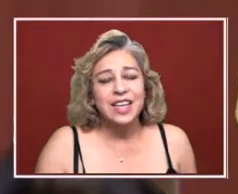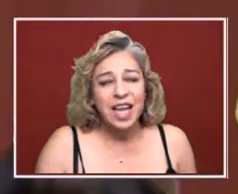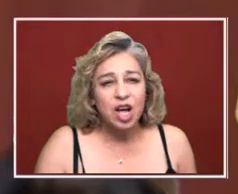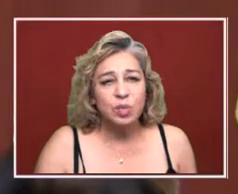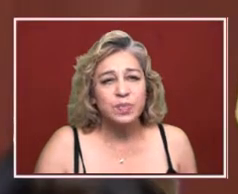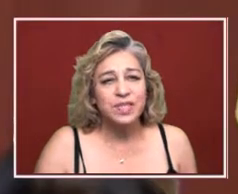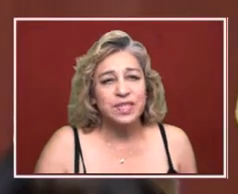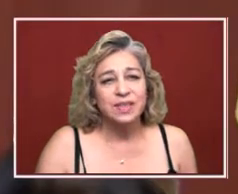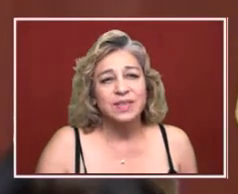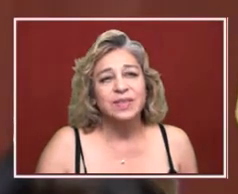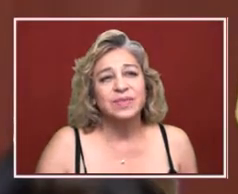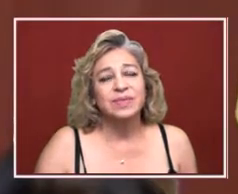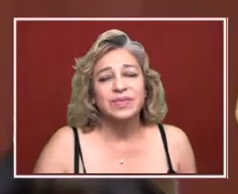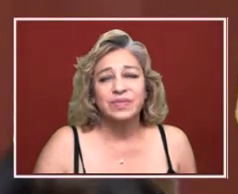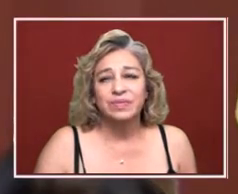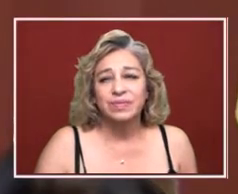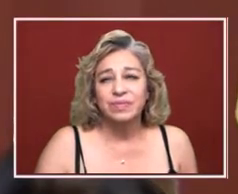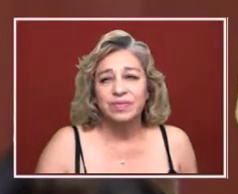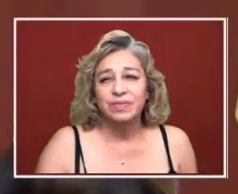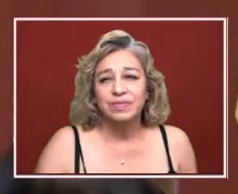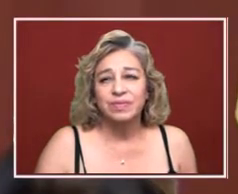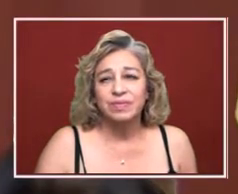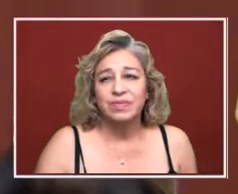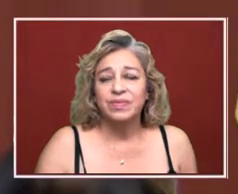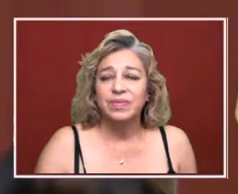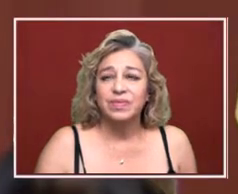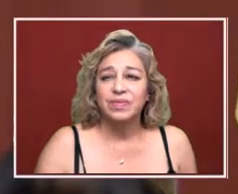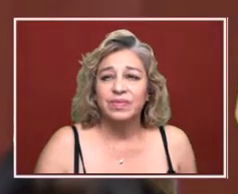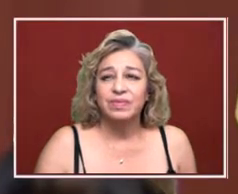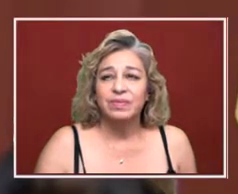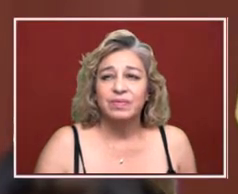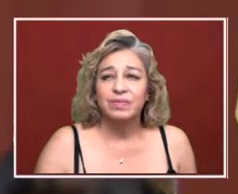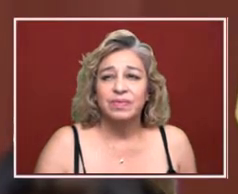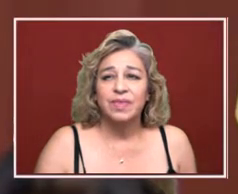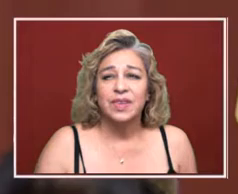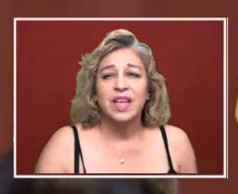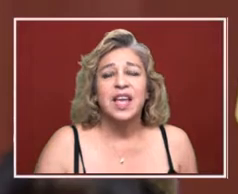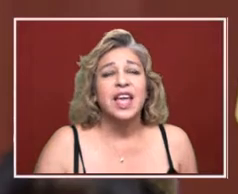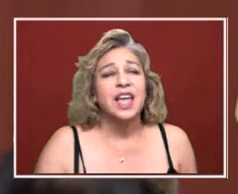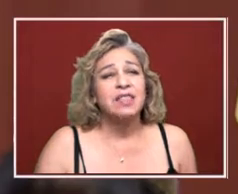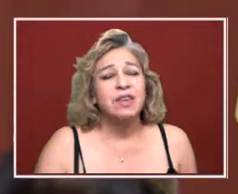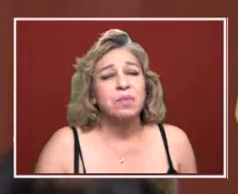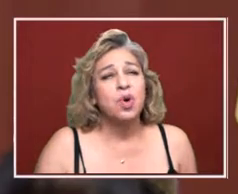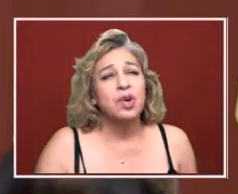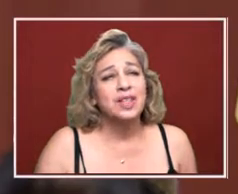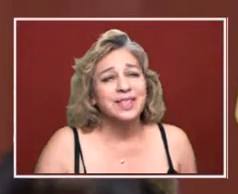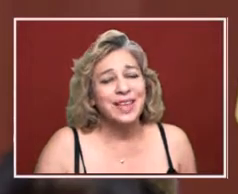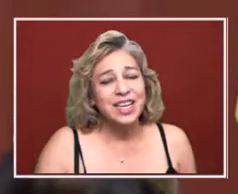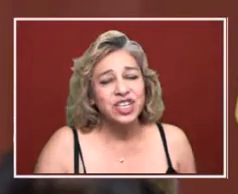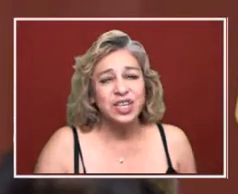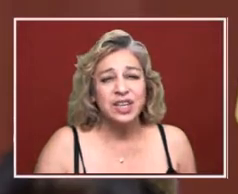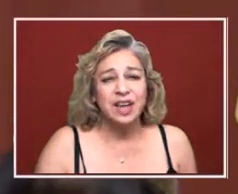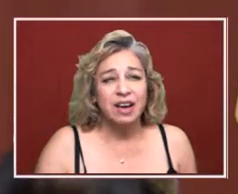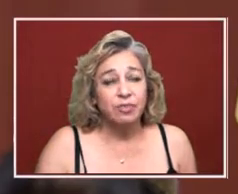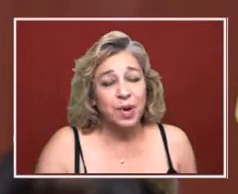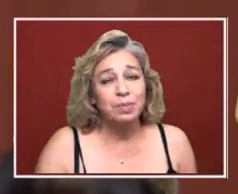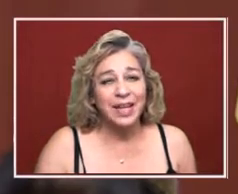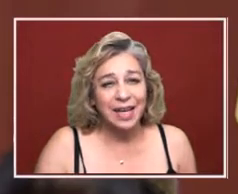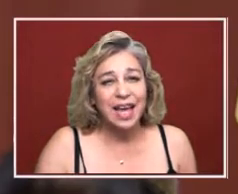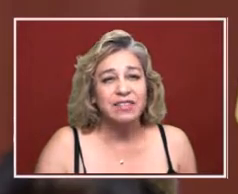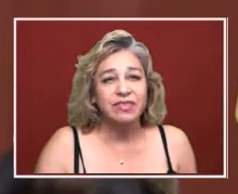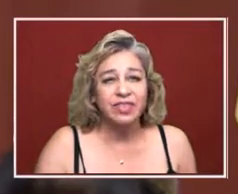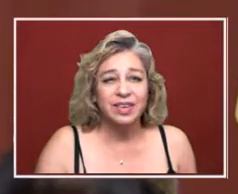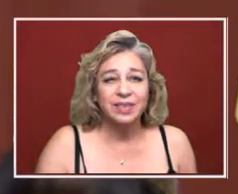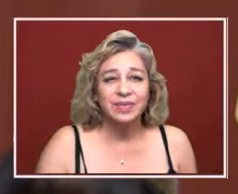And it helps. En la moralización de la vida pública. In the moralization of